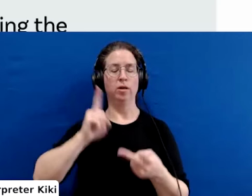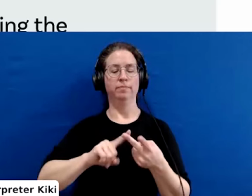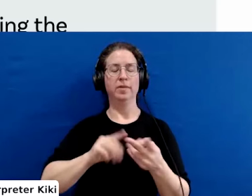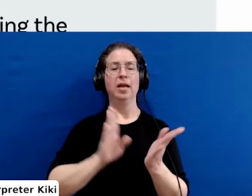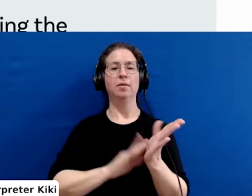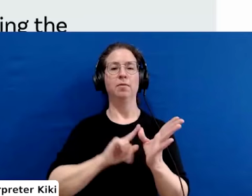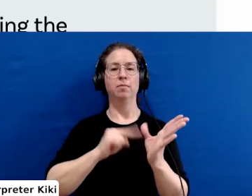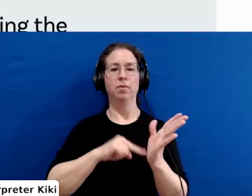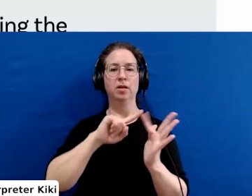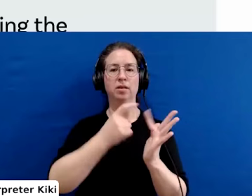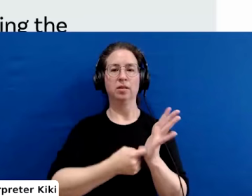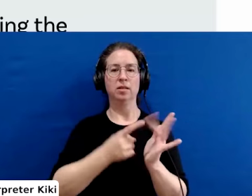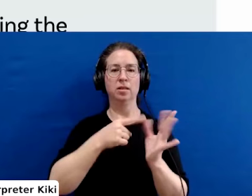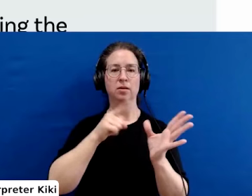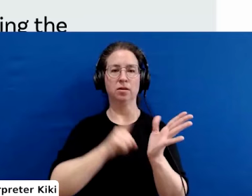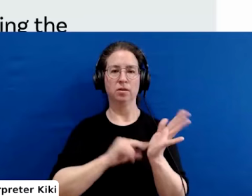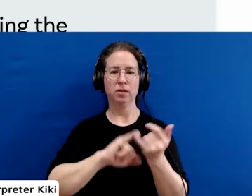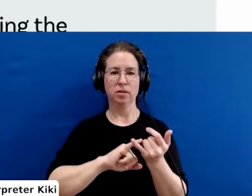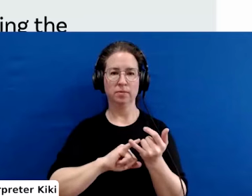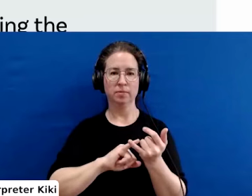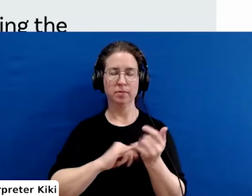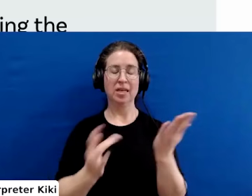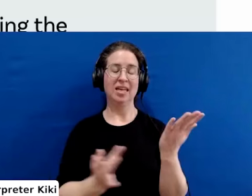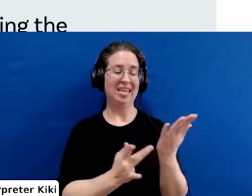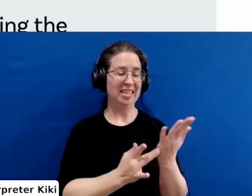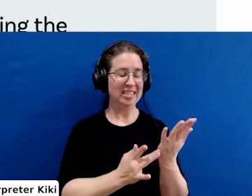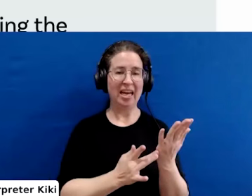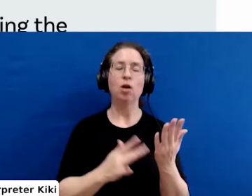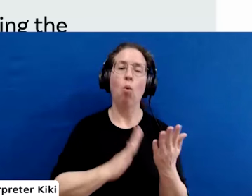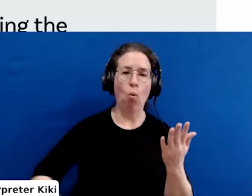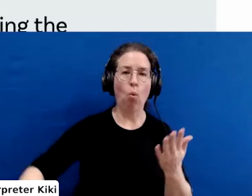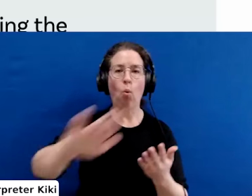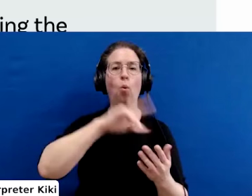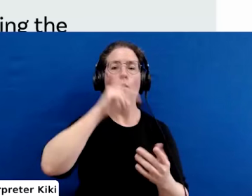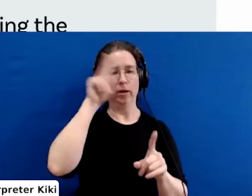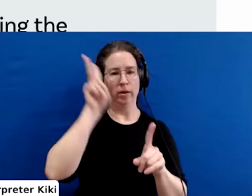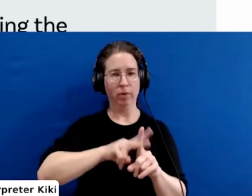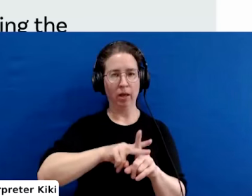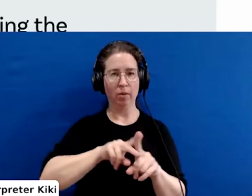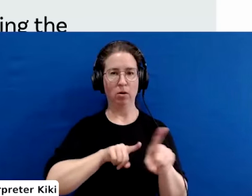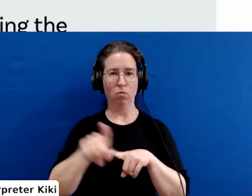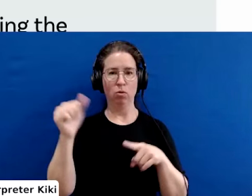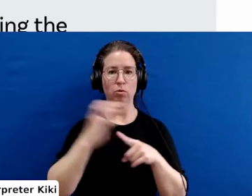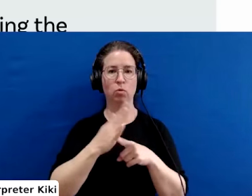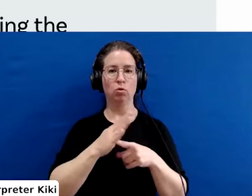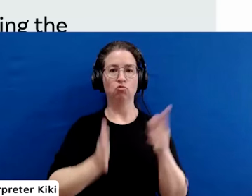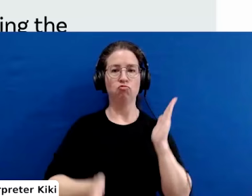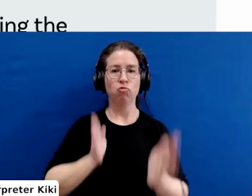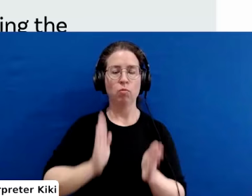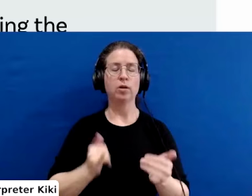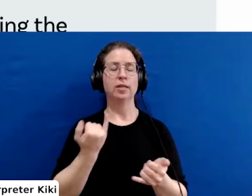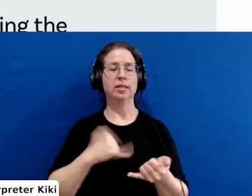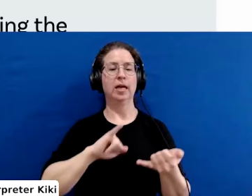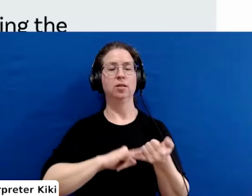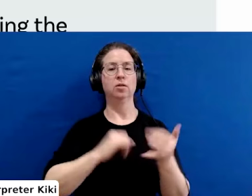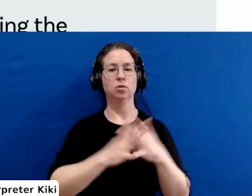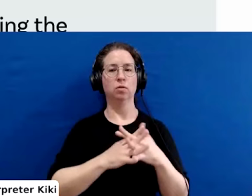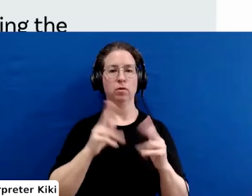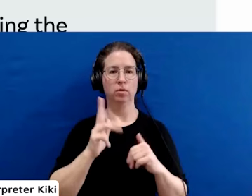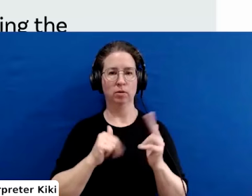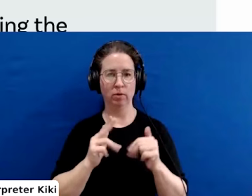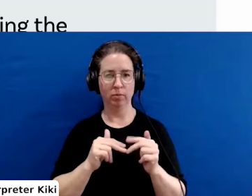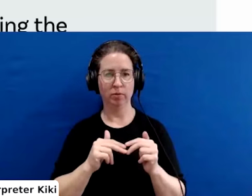disciplines are eligible, with priority given to robotics, software, and development. In engineering, all disciplines are eligible,